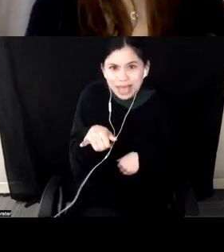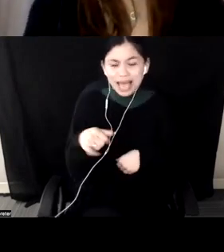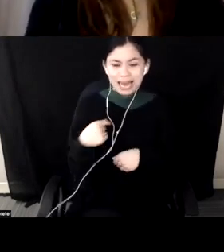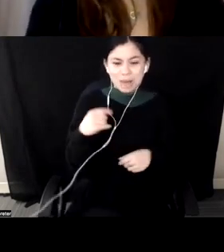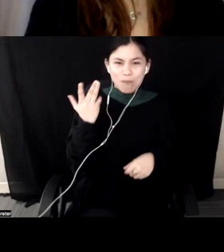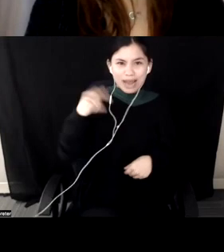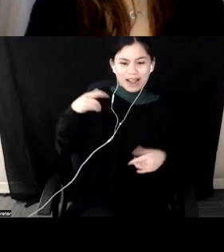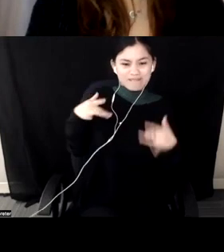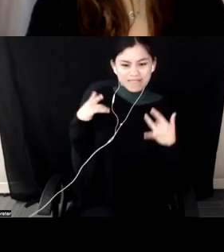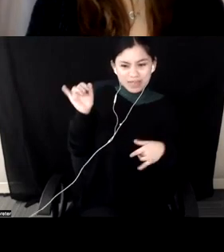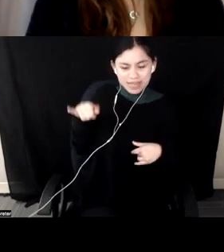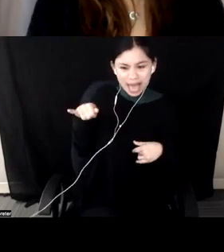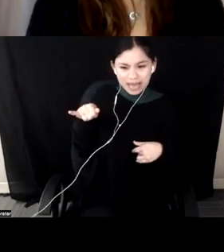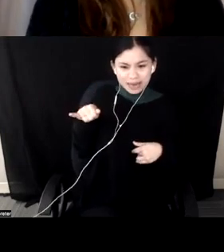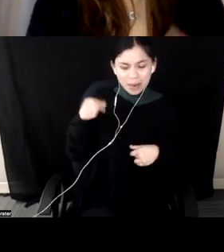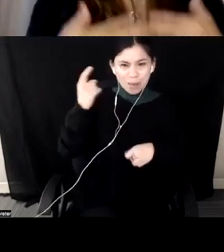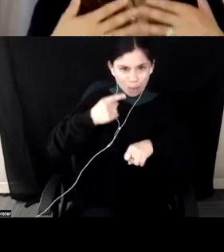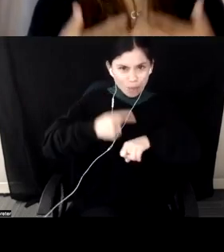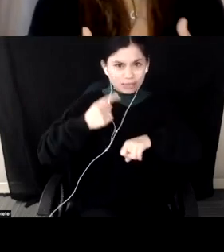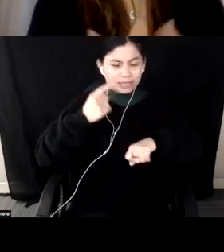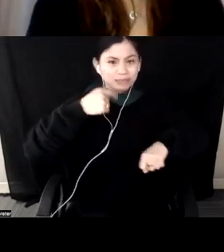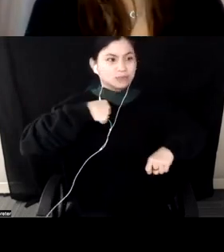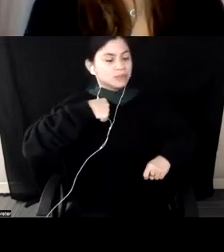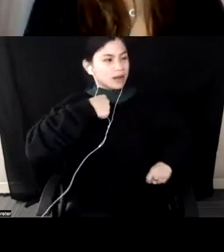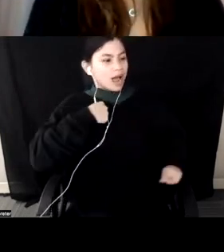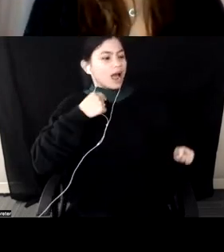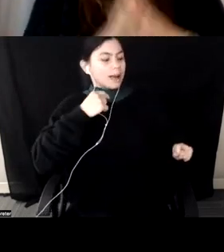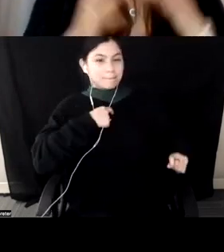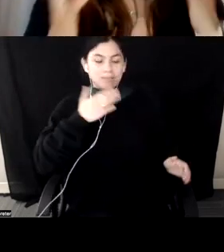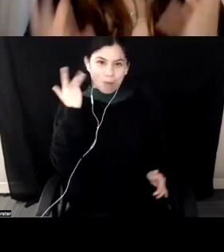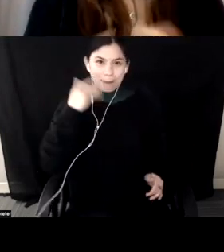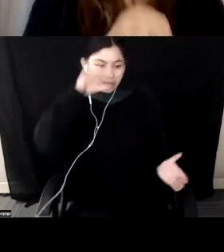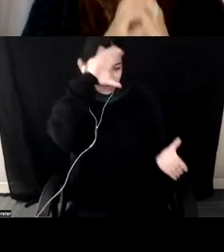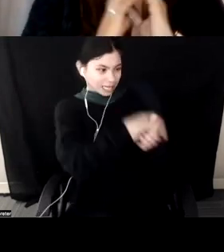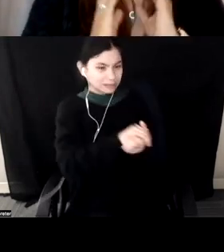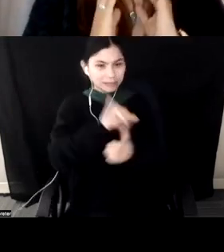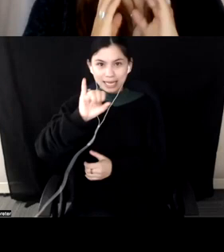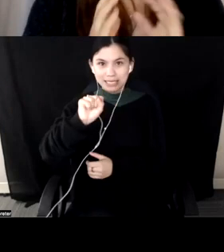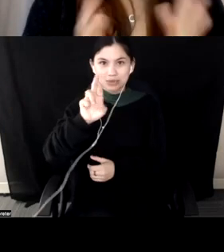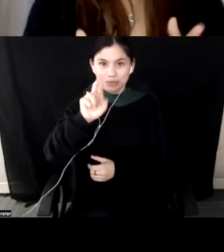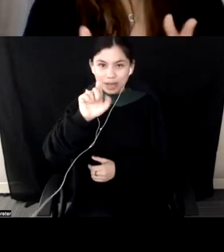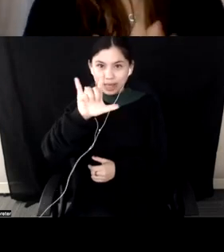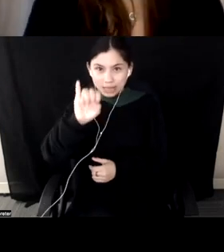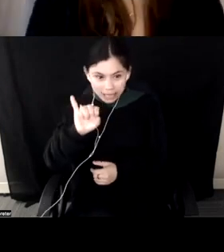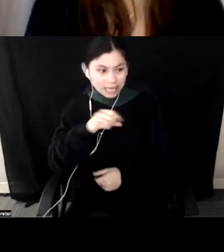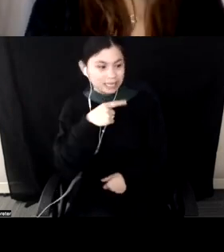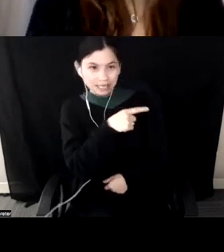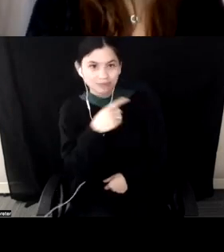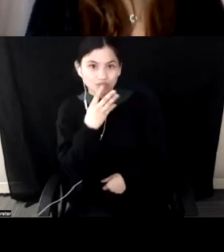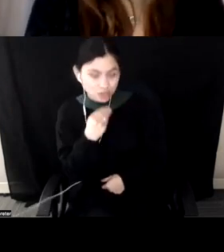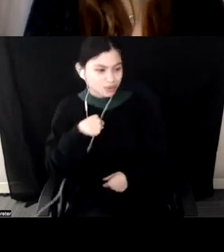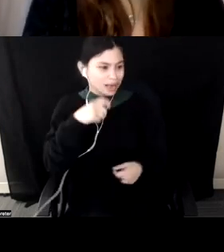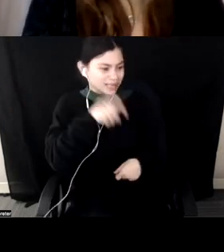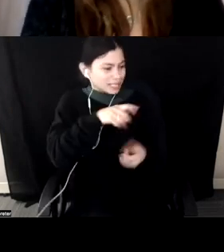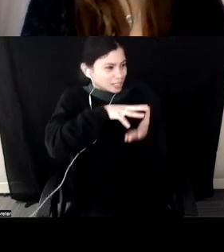then really twice because my husband was Israeli. So I had to learn the, Jewish customs, Israeli ways, which are